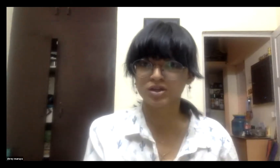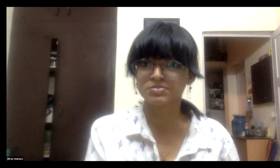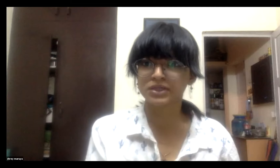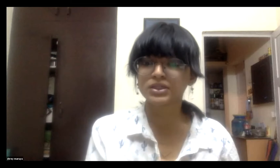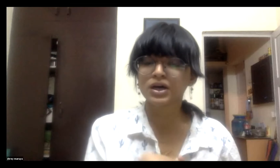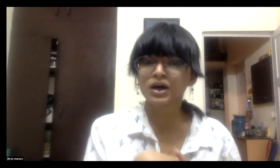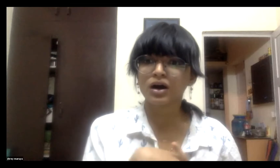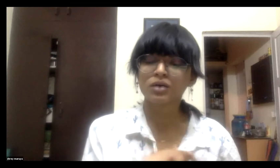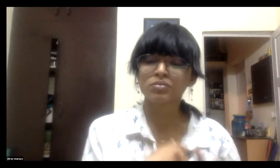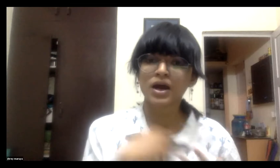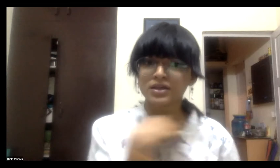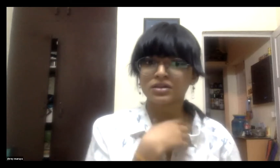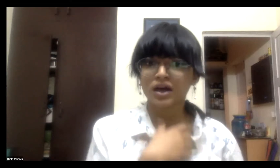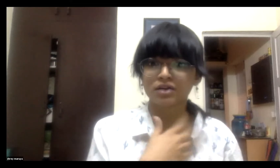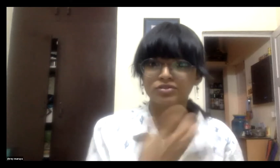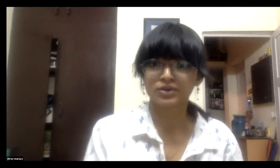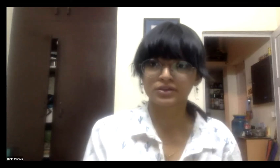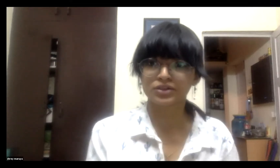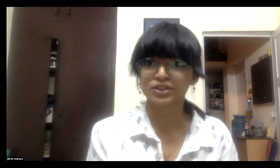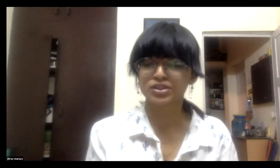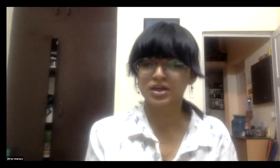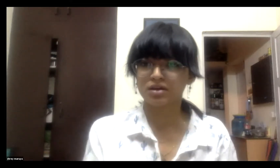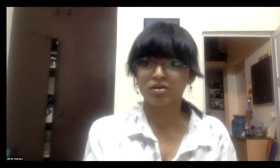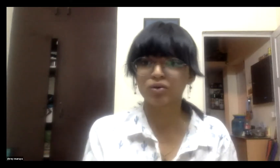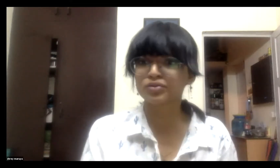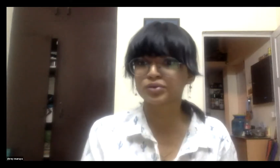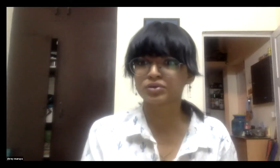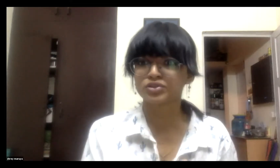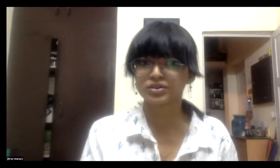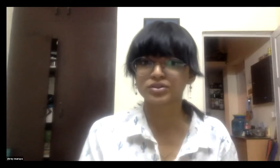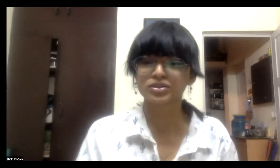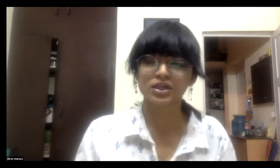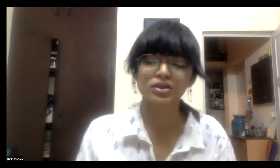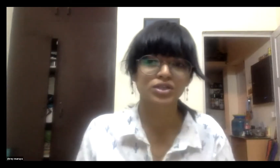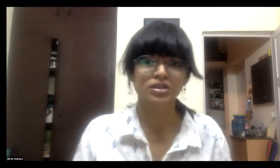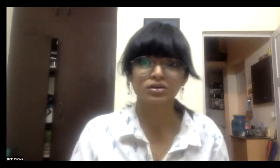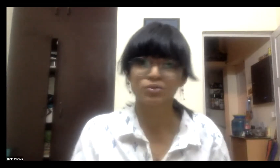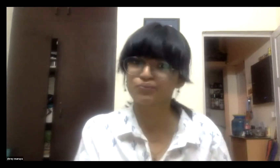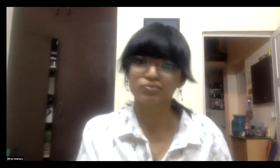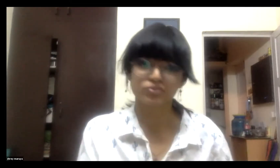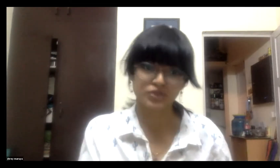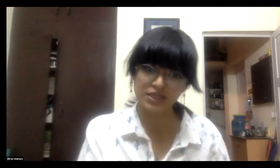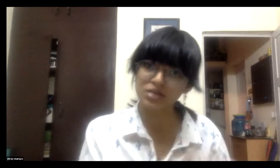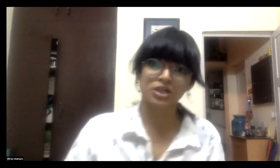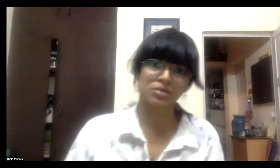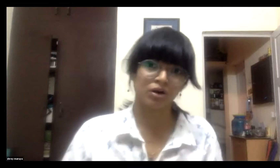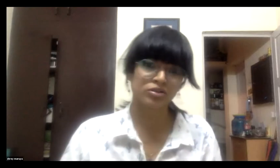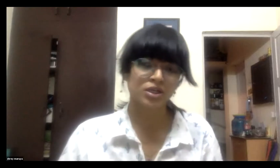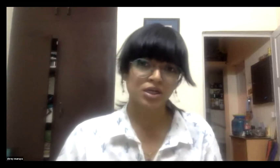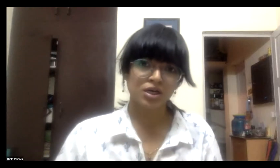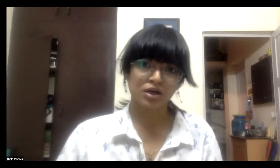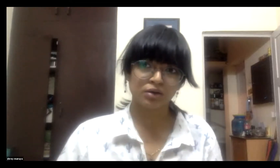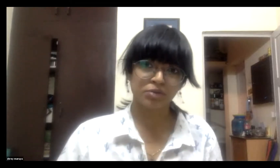the last bit. I'd love to encourage all of you who have joined us today to take some time